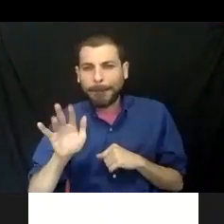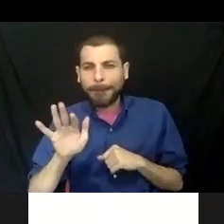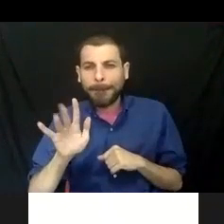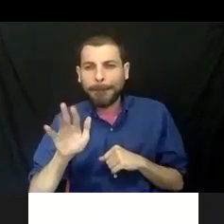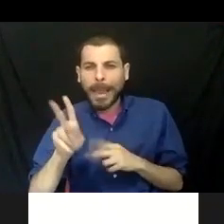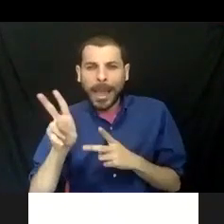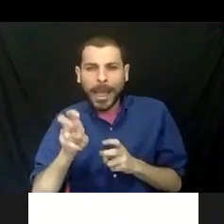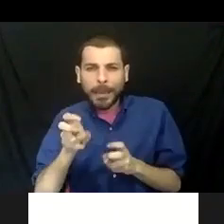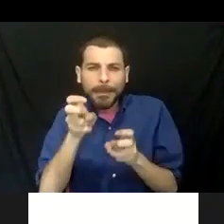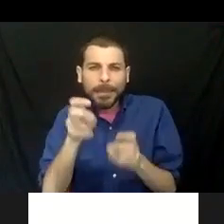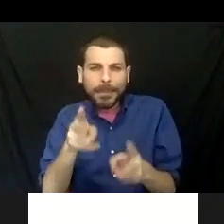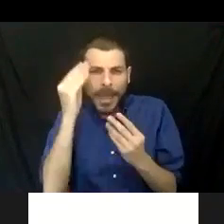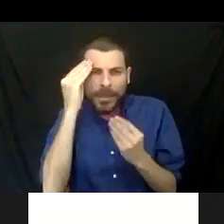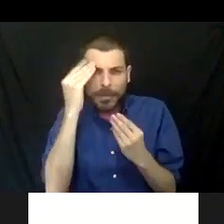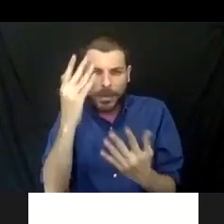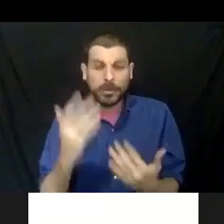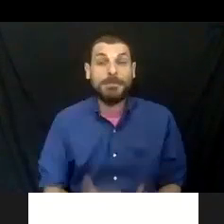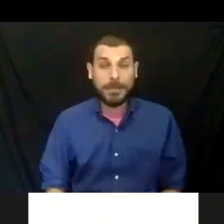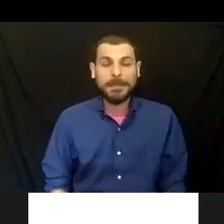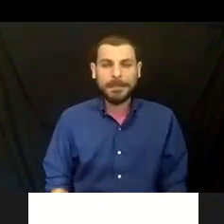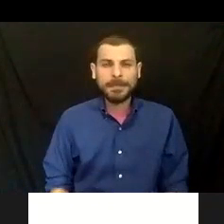send that information out right now